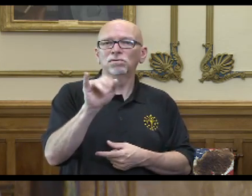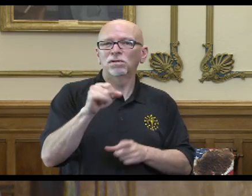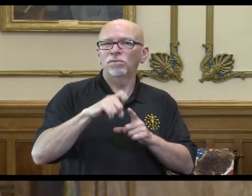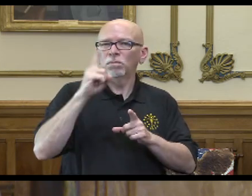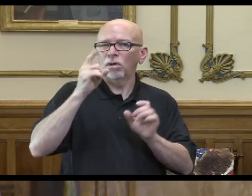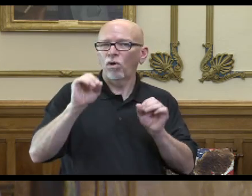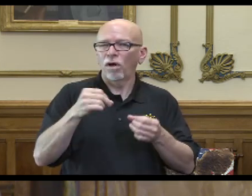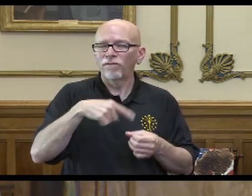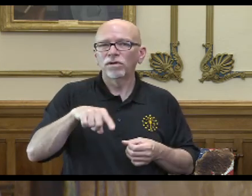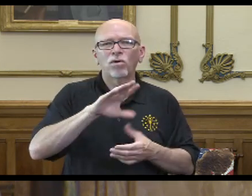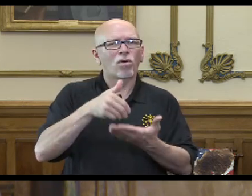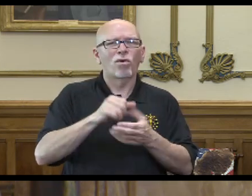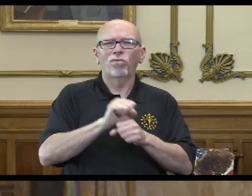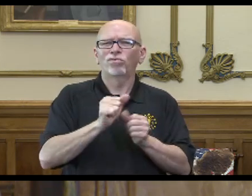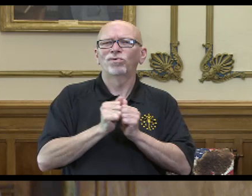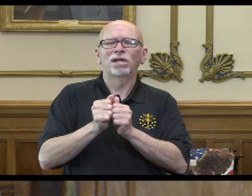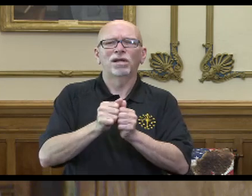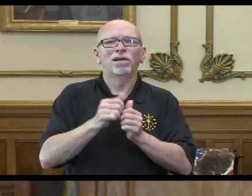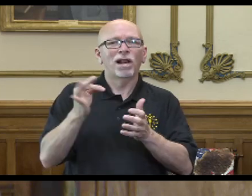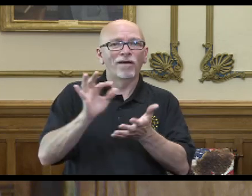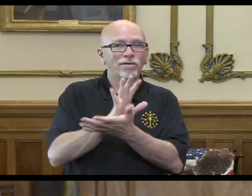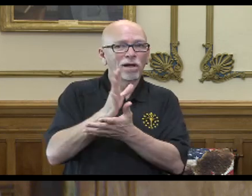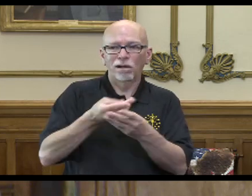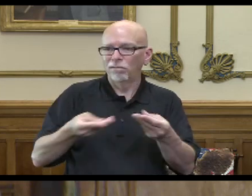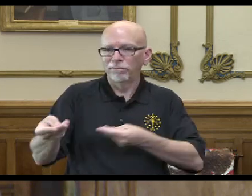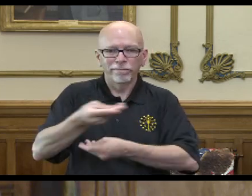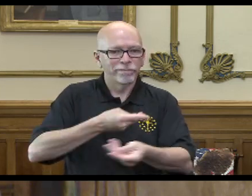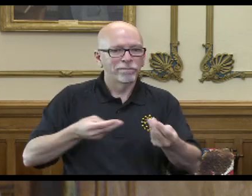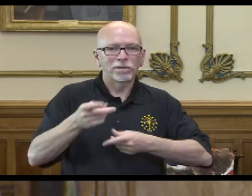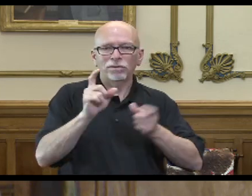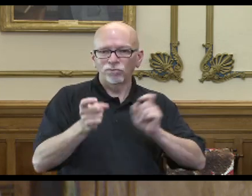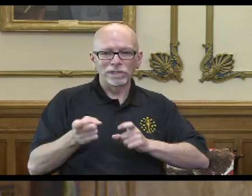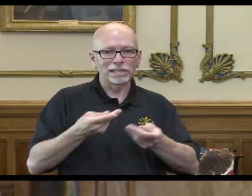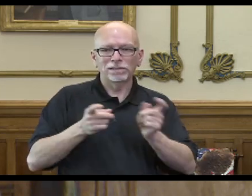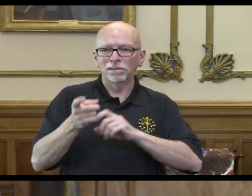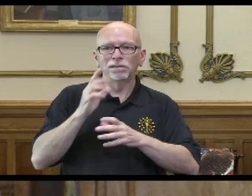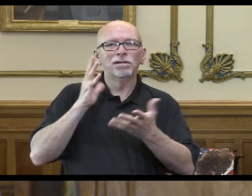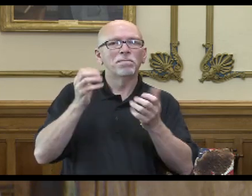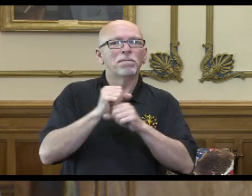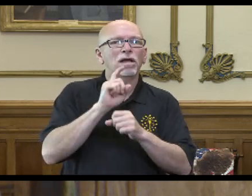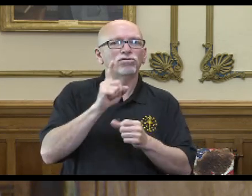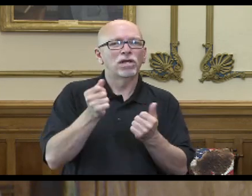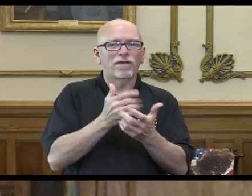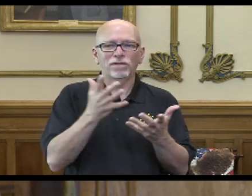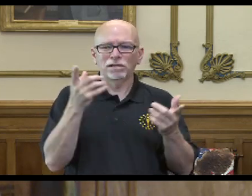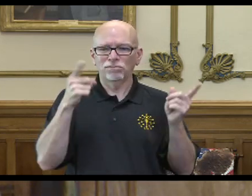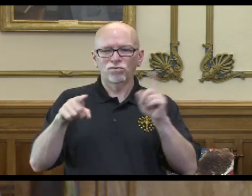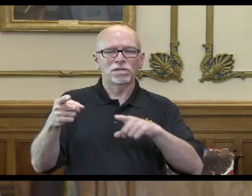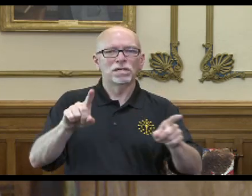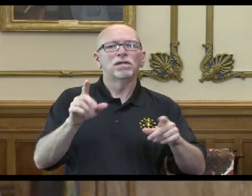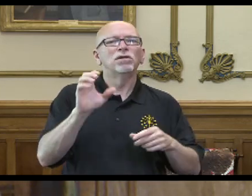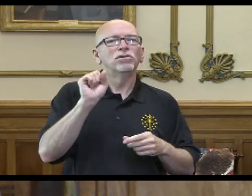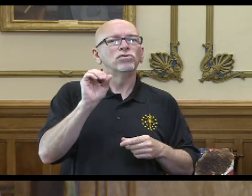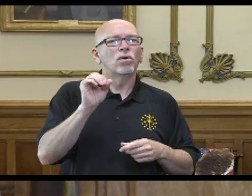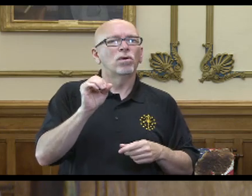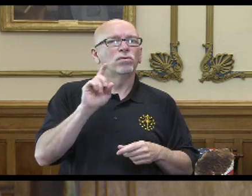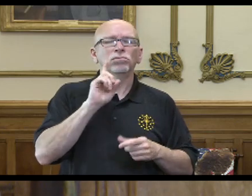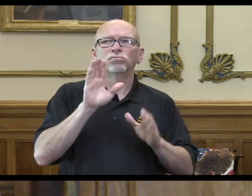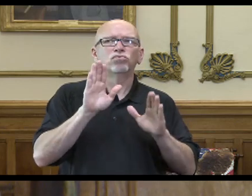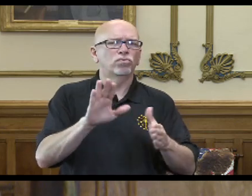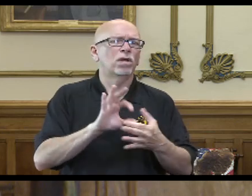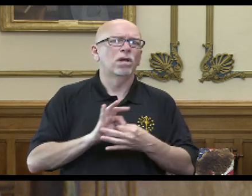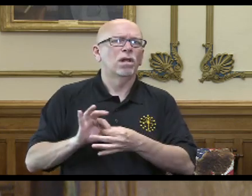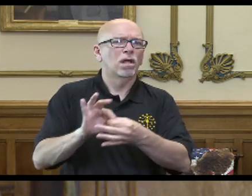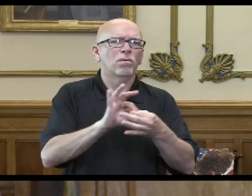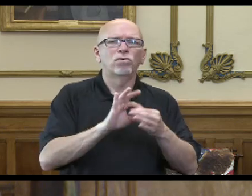all worked together. There was a lot of pushing documents back and forth and tweaking things and making sure that things agreed. So I thought it was a great collaboration